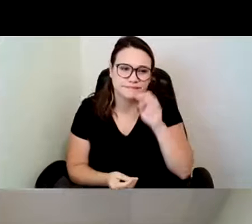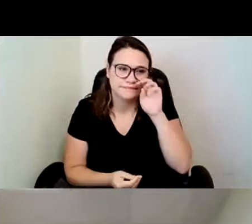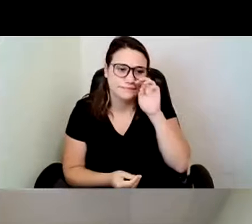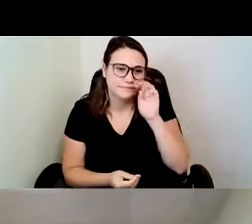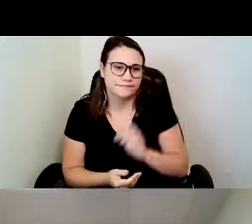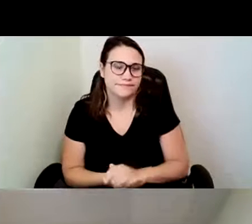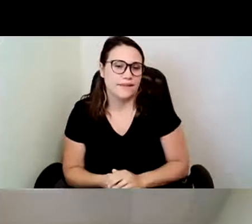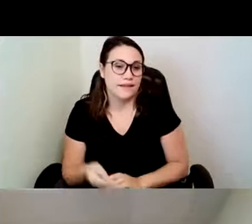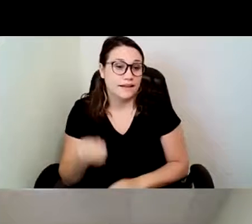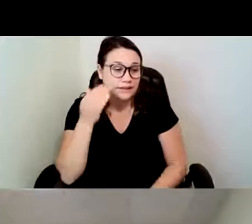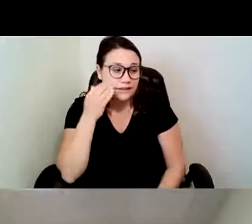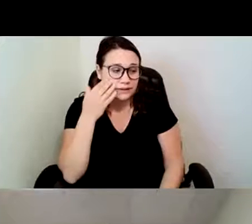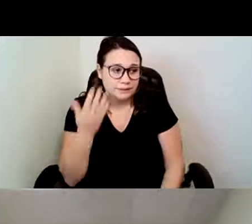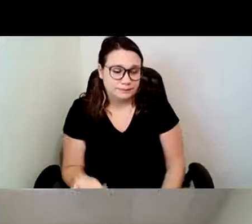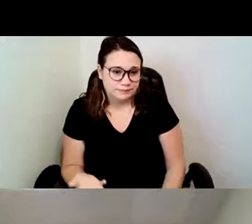You know, Mrs. Alton,